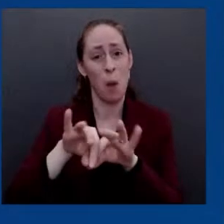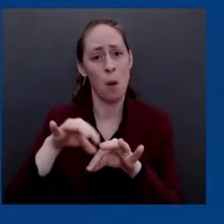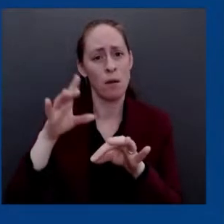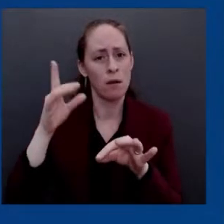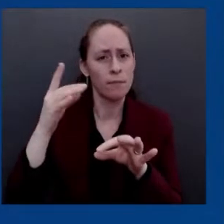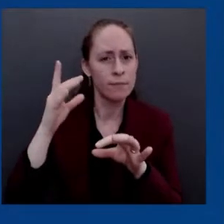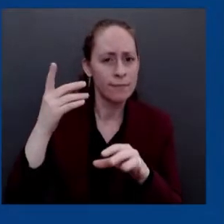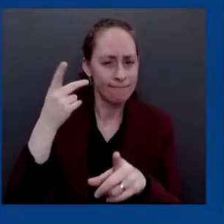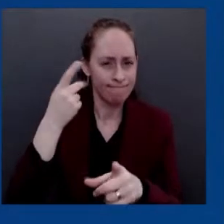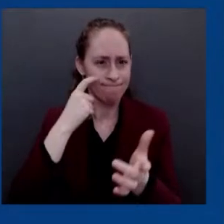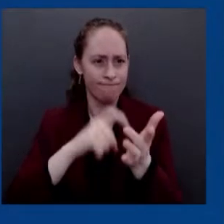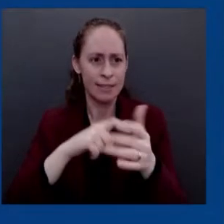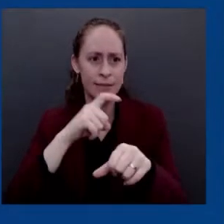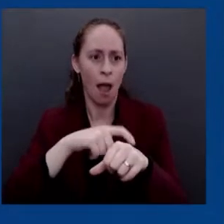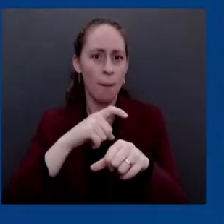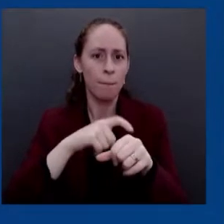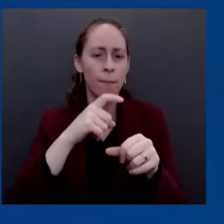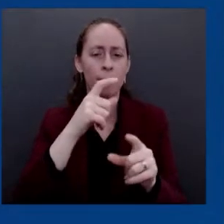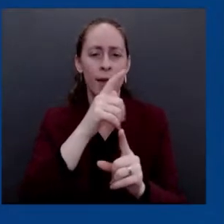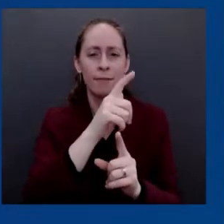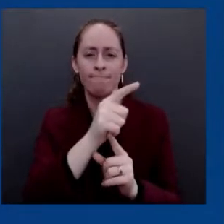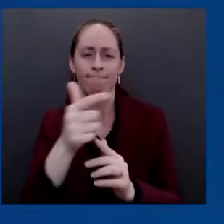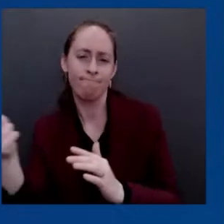Zeke Miller, AP.